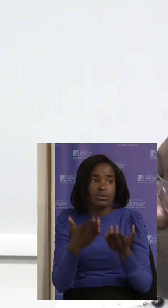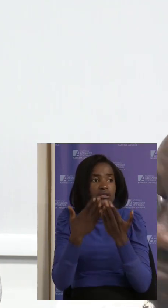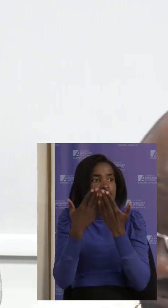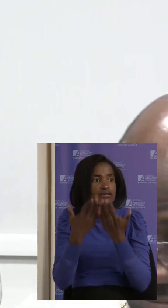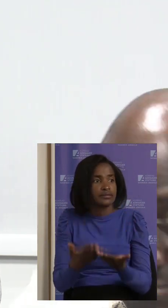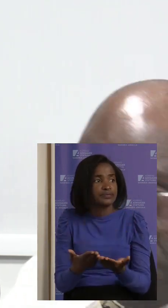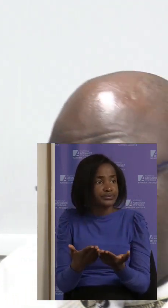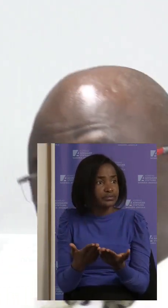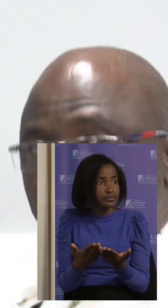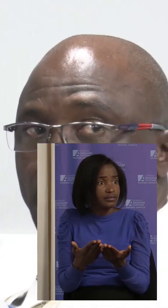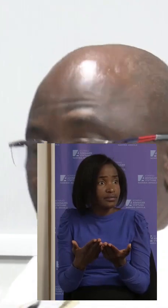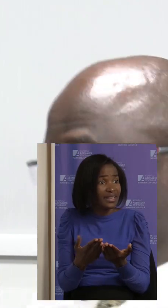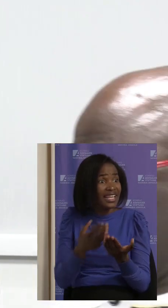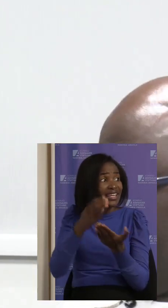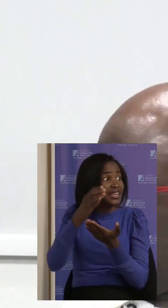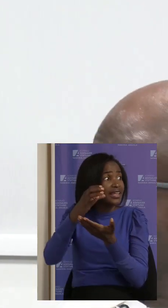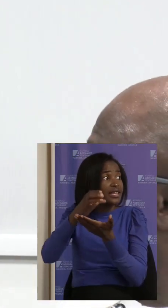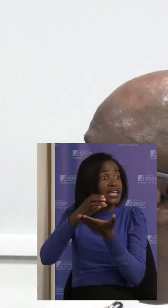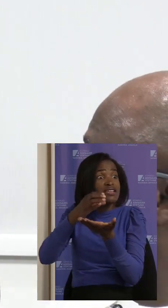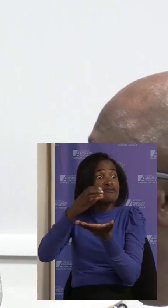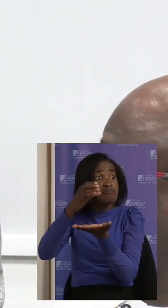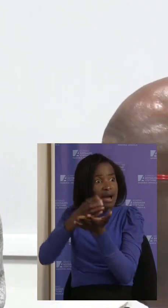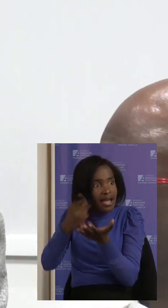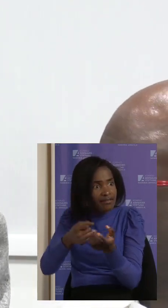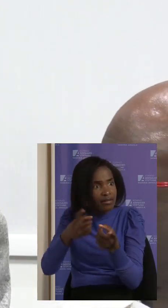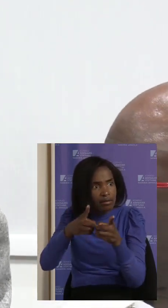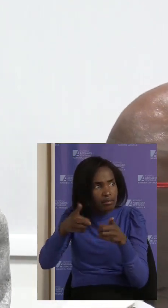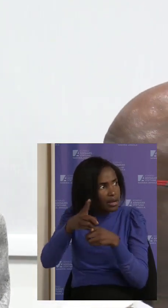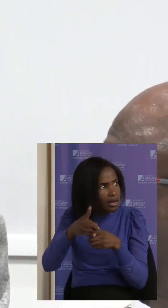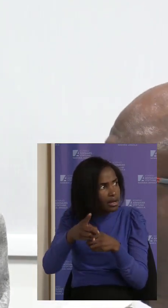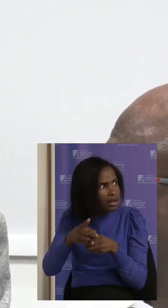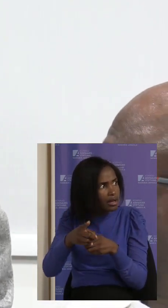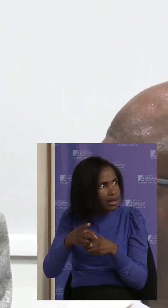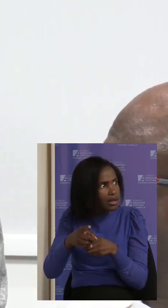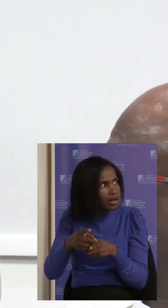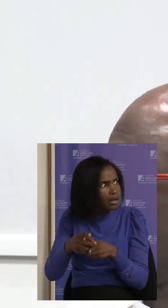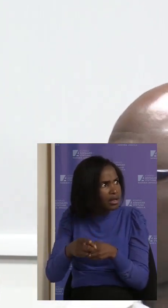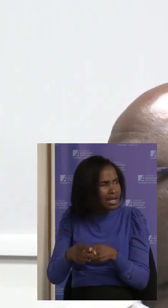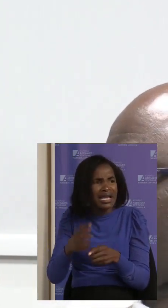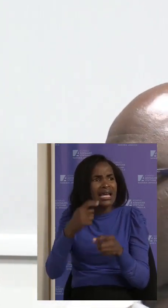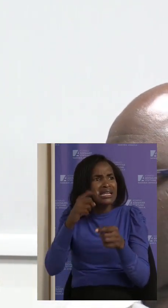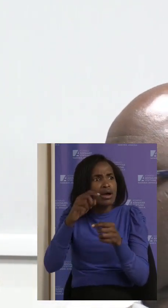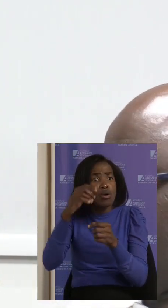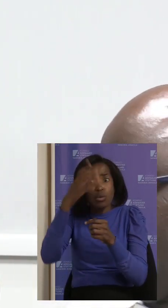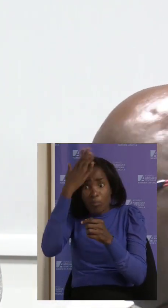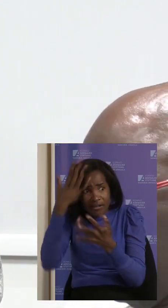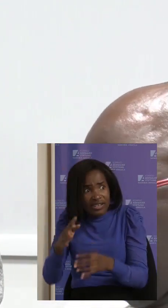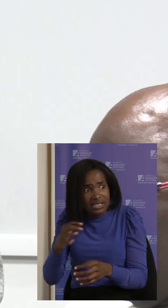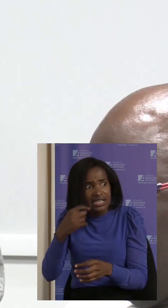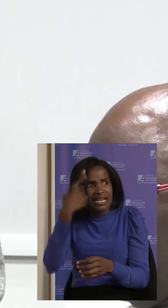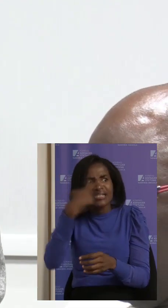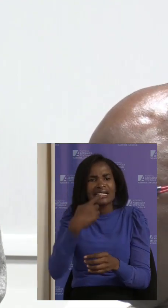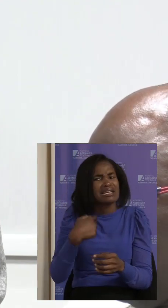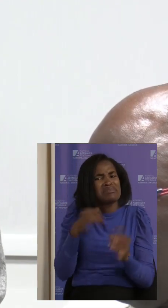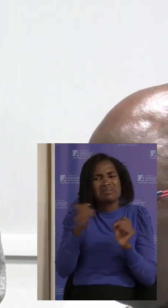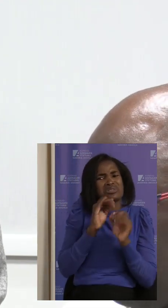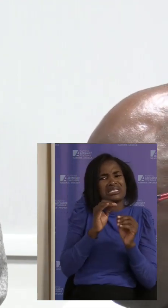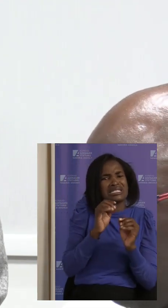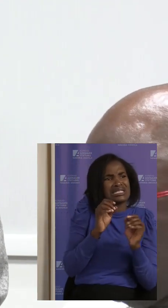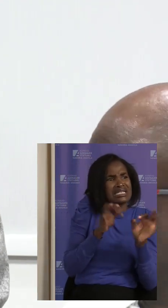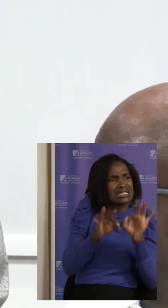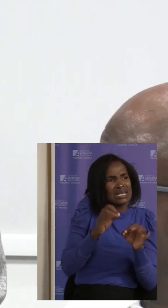Because once you are certified, you are qualified, you cannot come to me and tell me I can't teach physics or science. So we that have children,